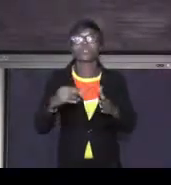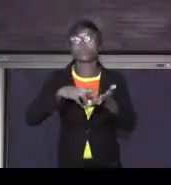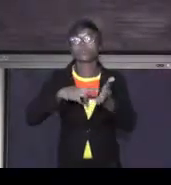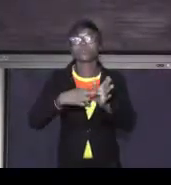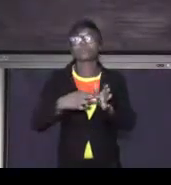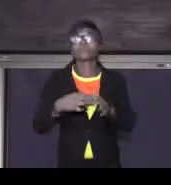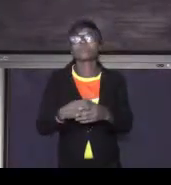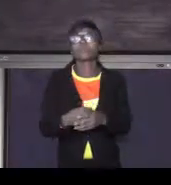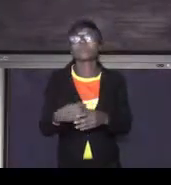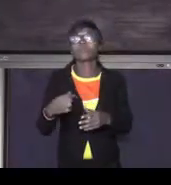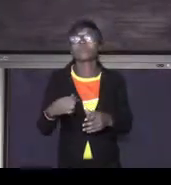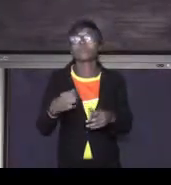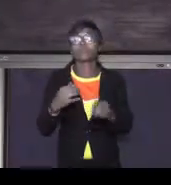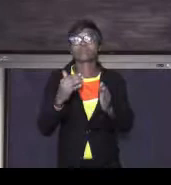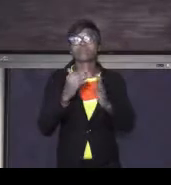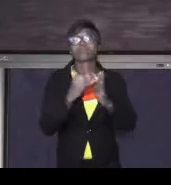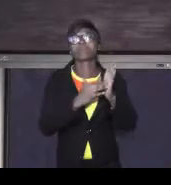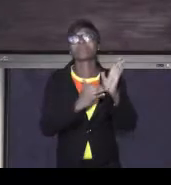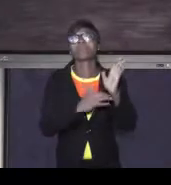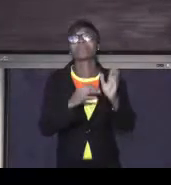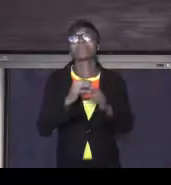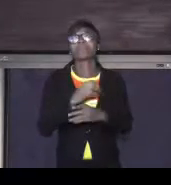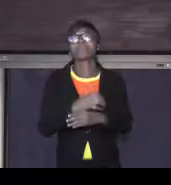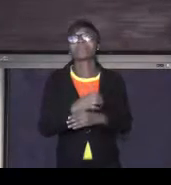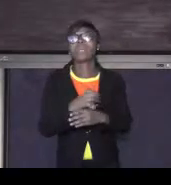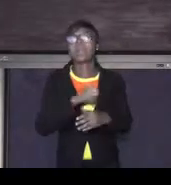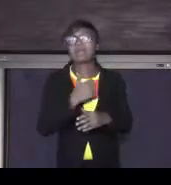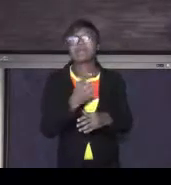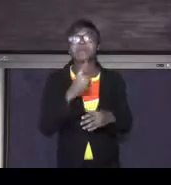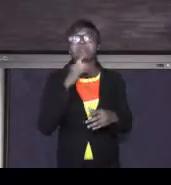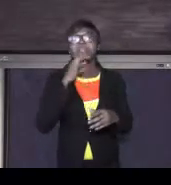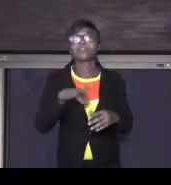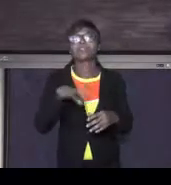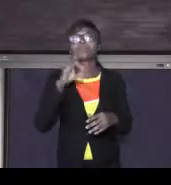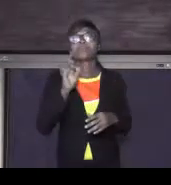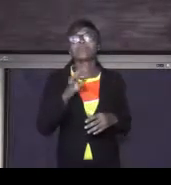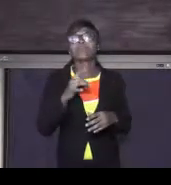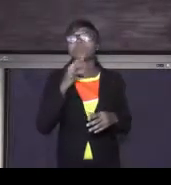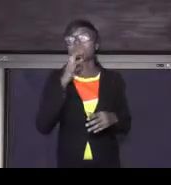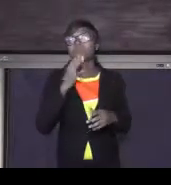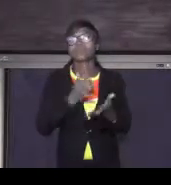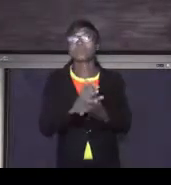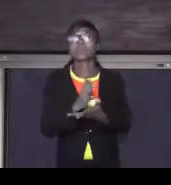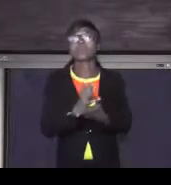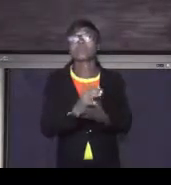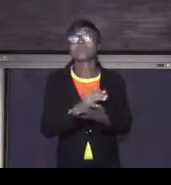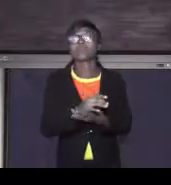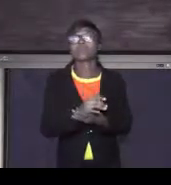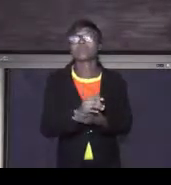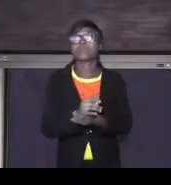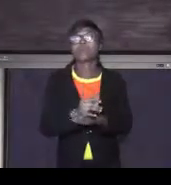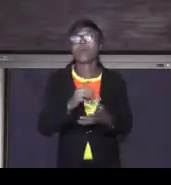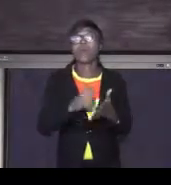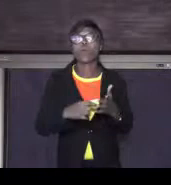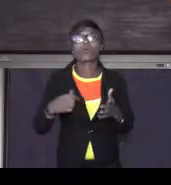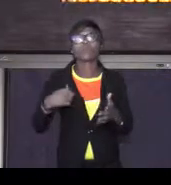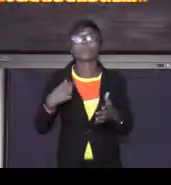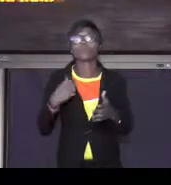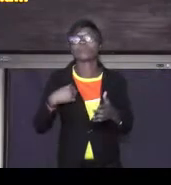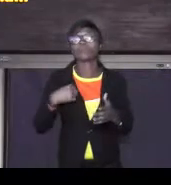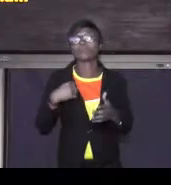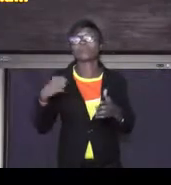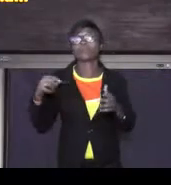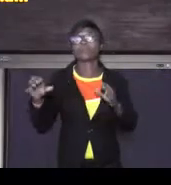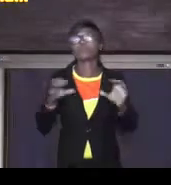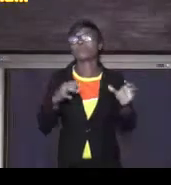have saws, we have planes, and any of the examples that we have discussed today. And the last one, what